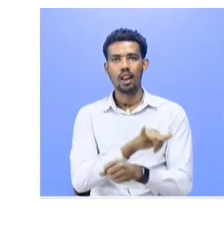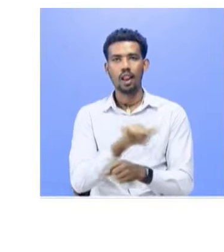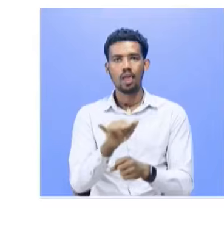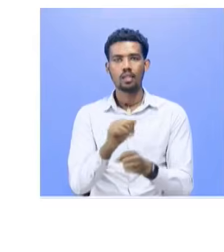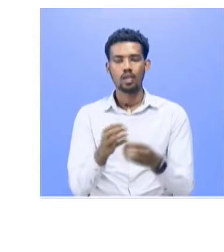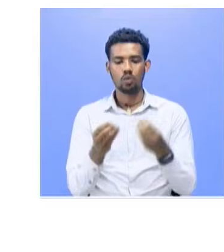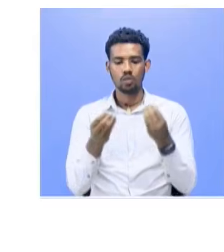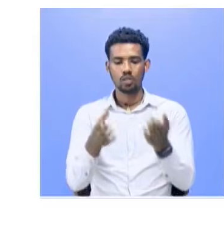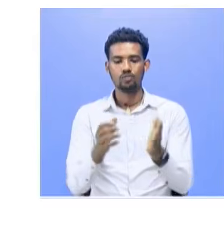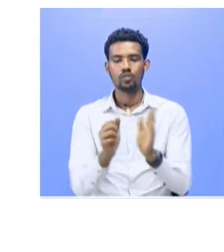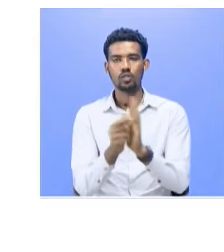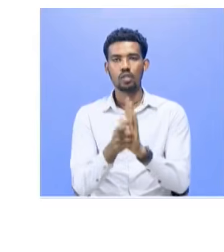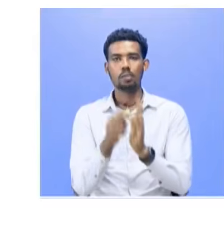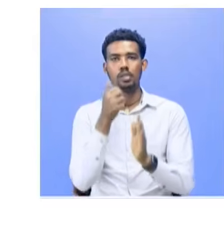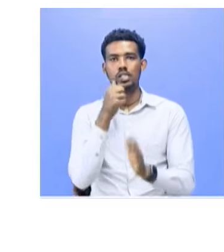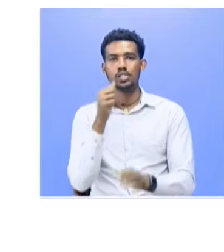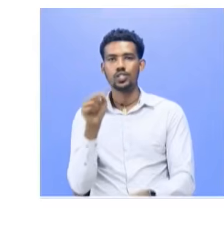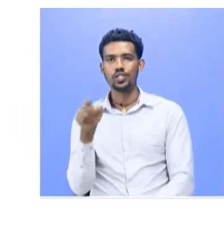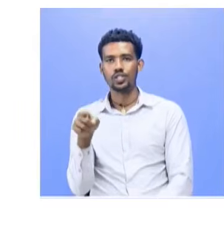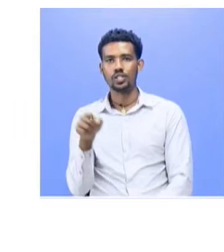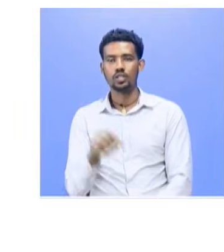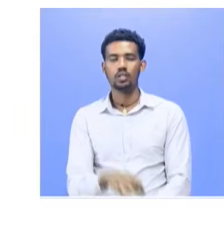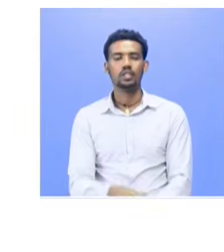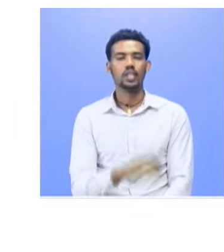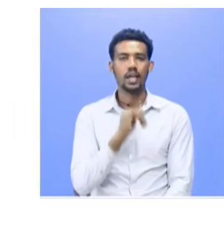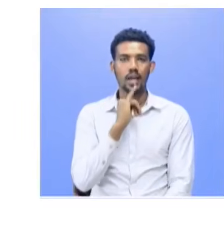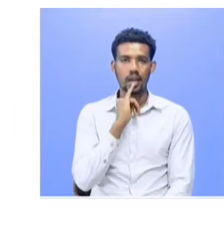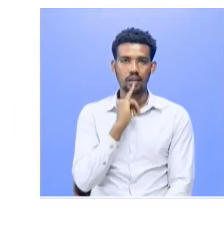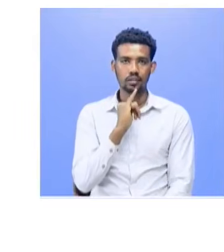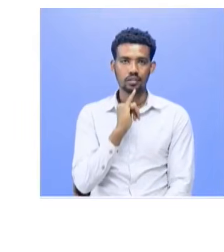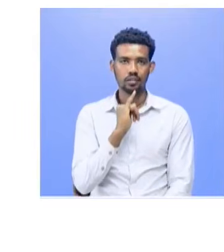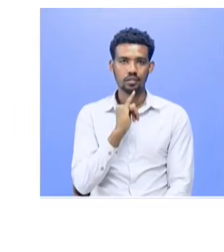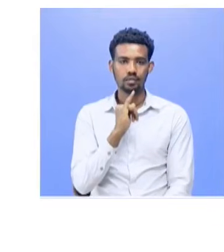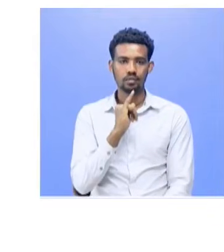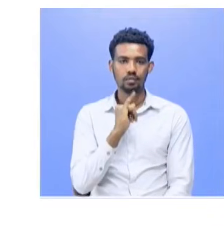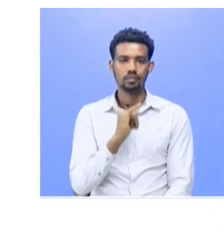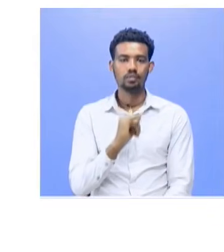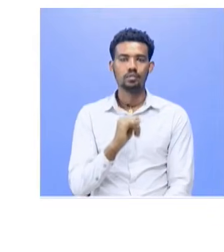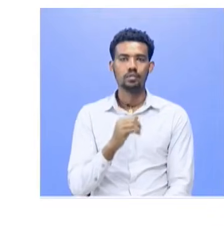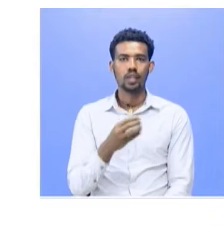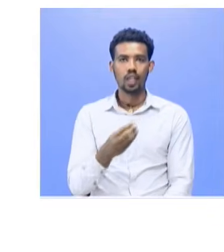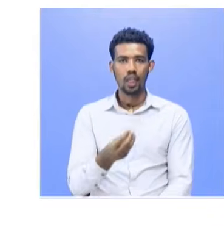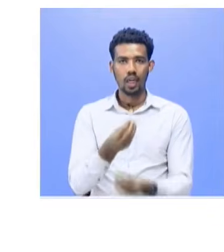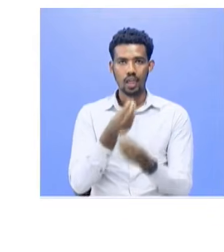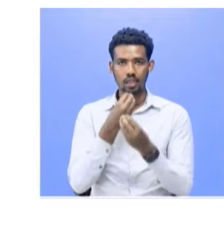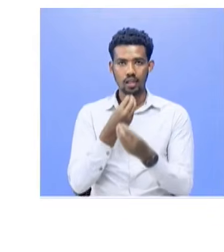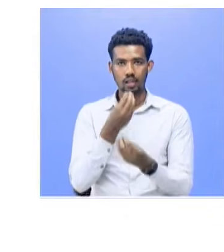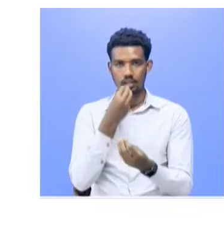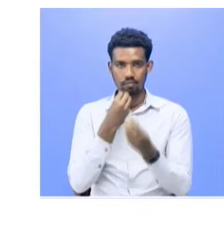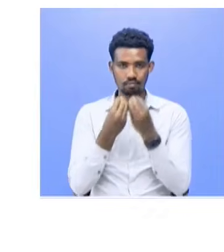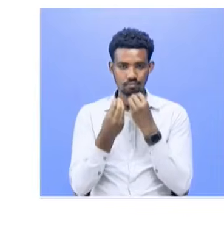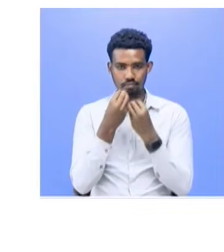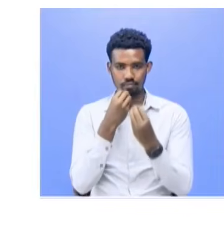example. She is eating